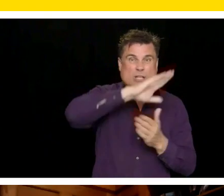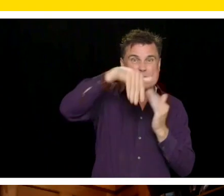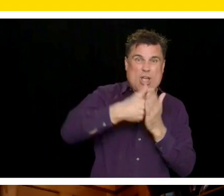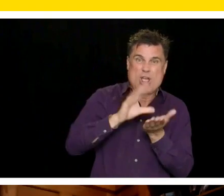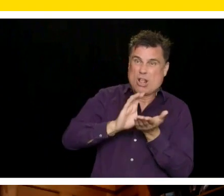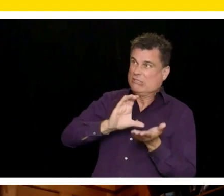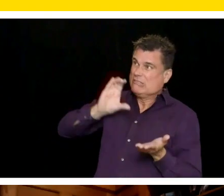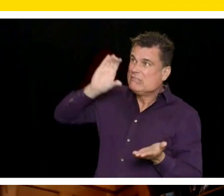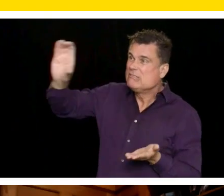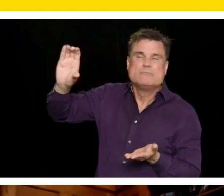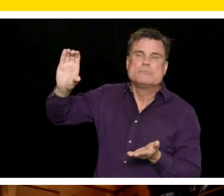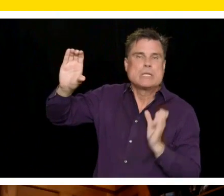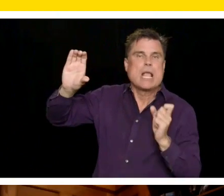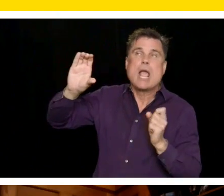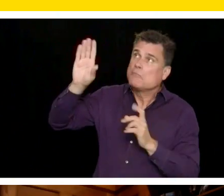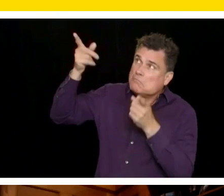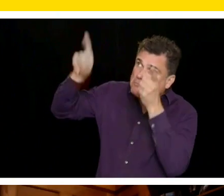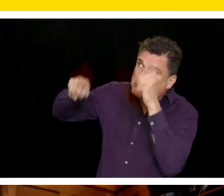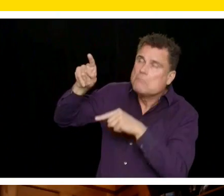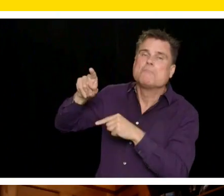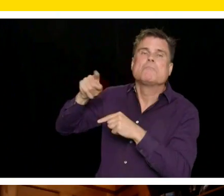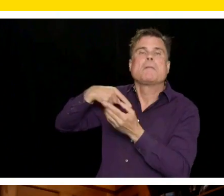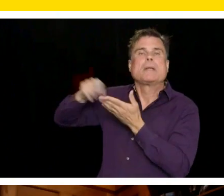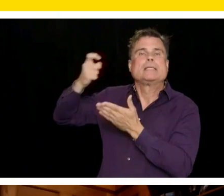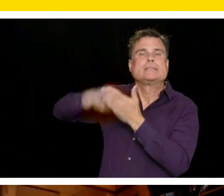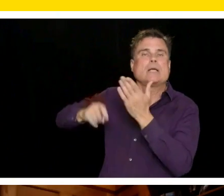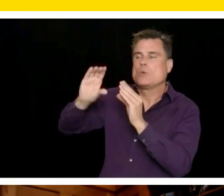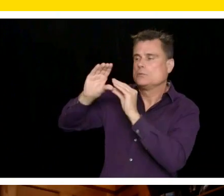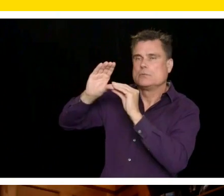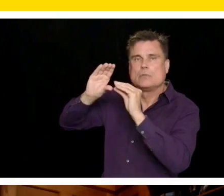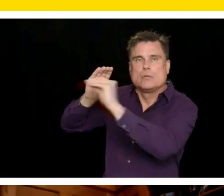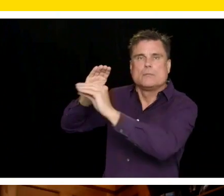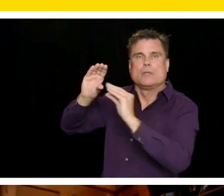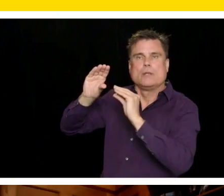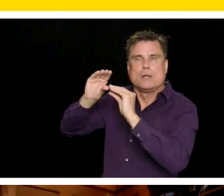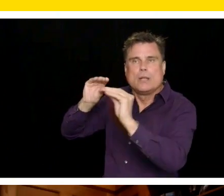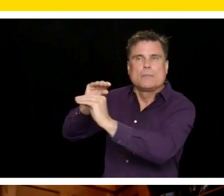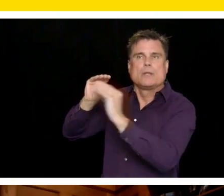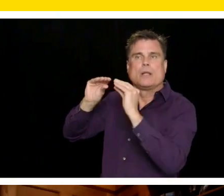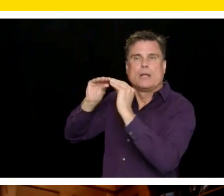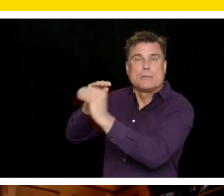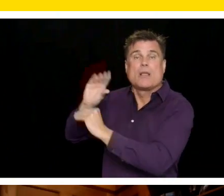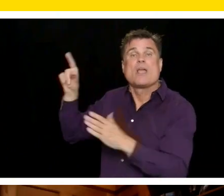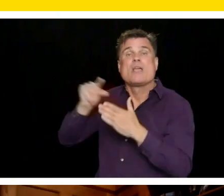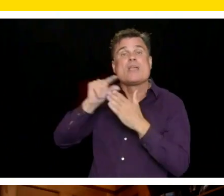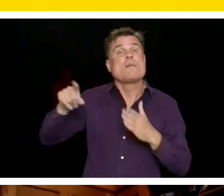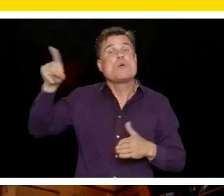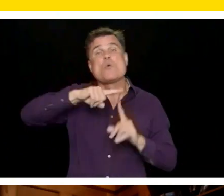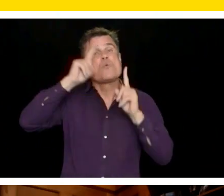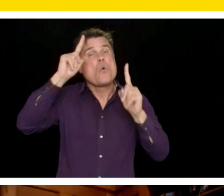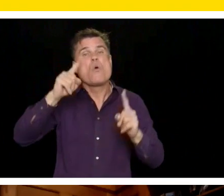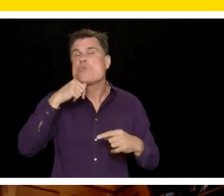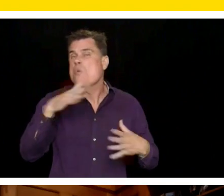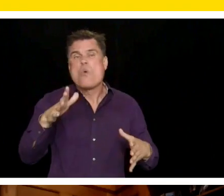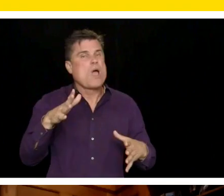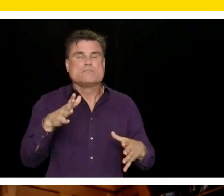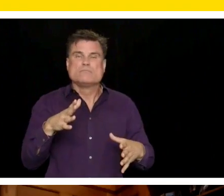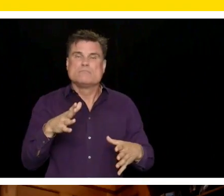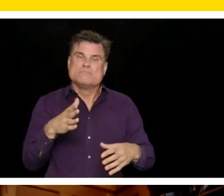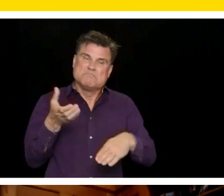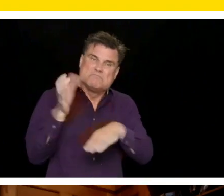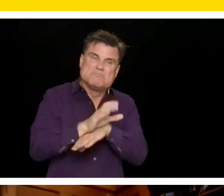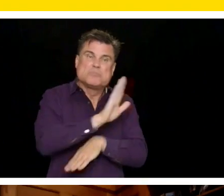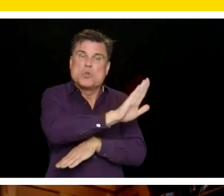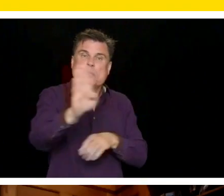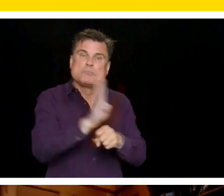of business. We're here to help them get through this. Thank you, Minister. The next question is for both of you.